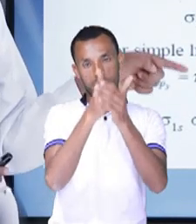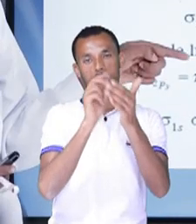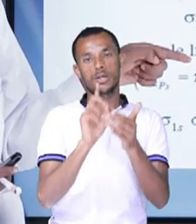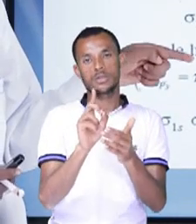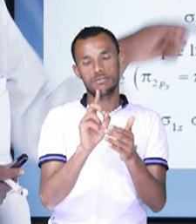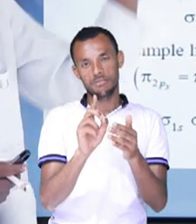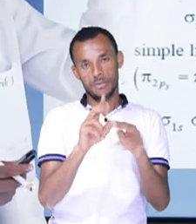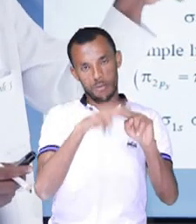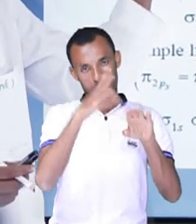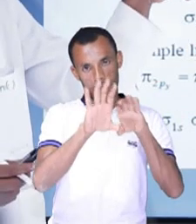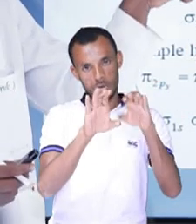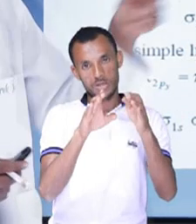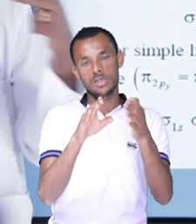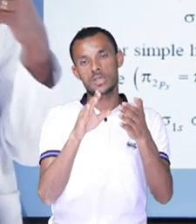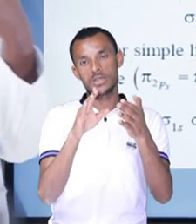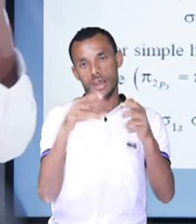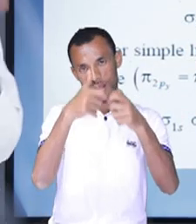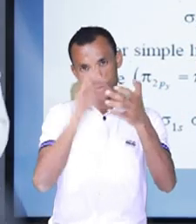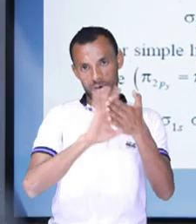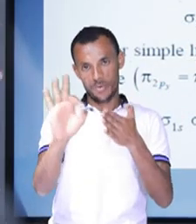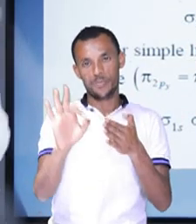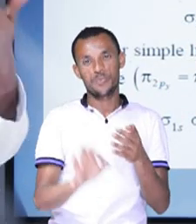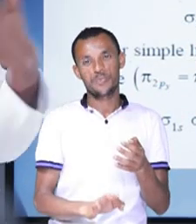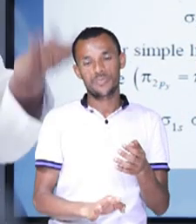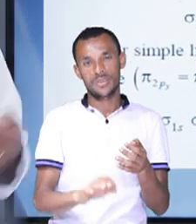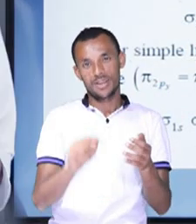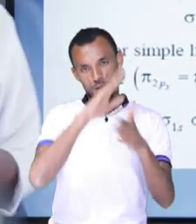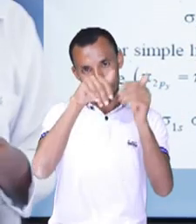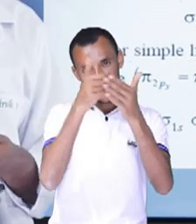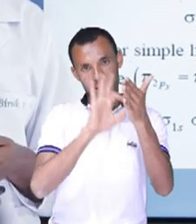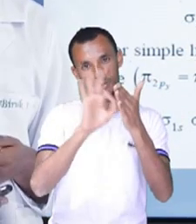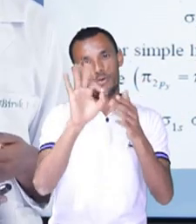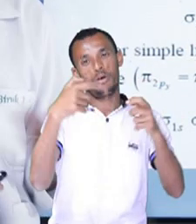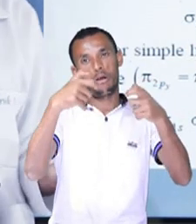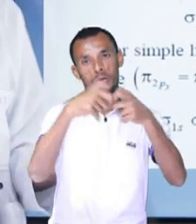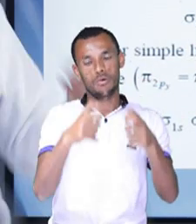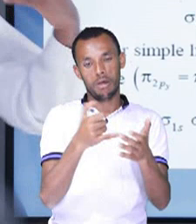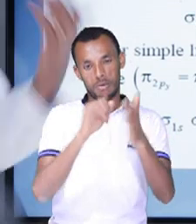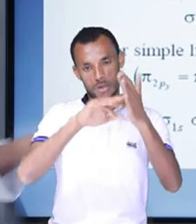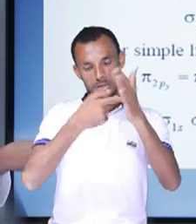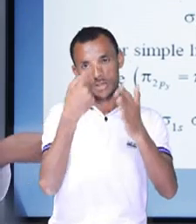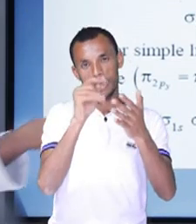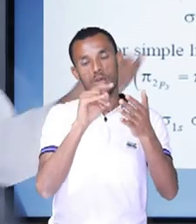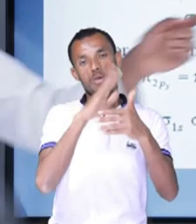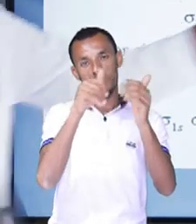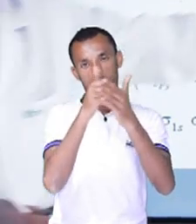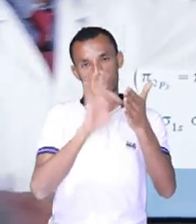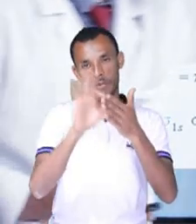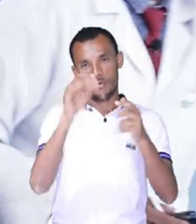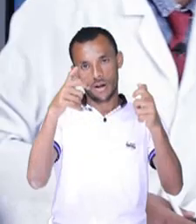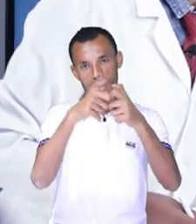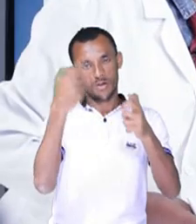It depends on the electron configuration, depends on the total number of electrons. That means the total number of